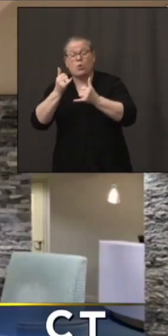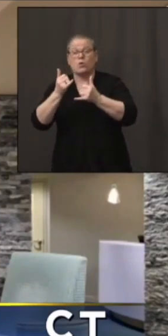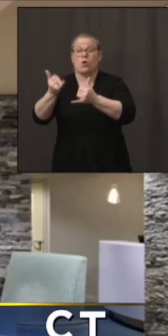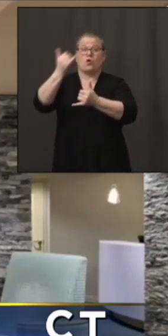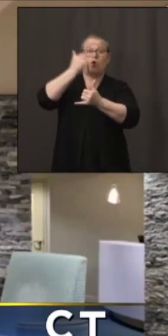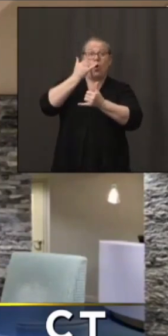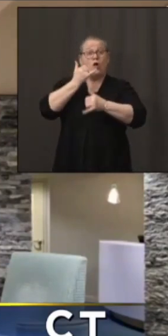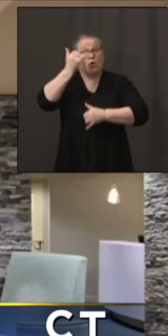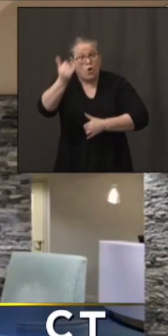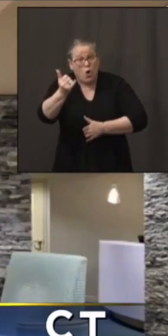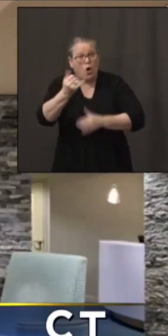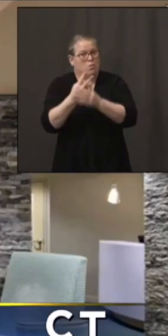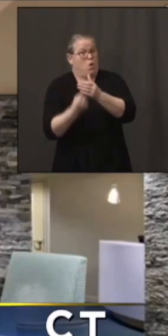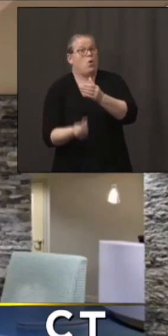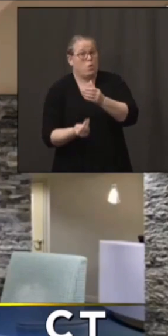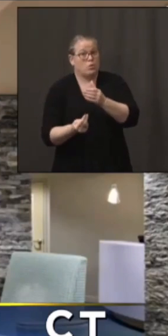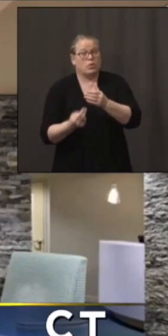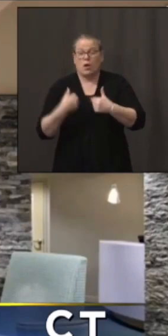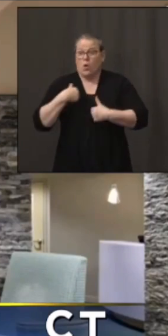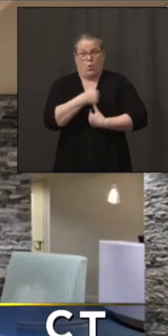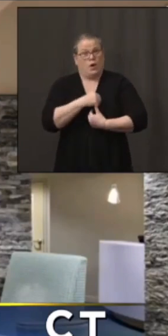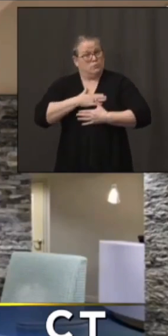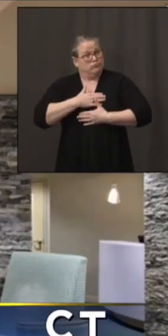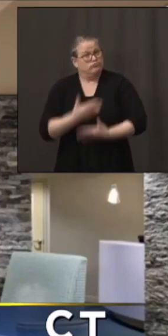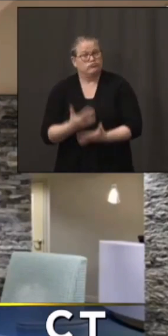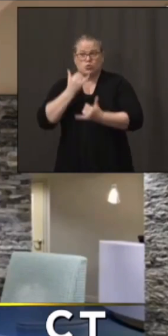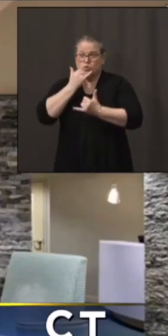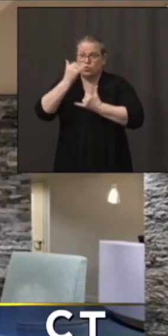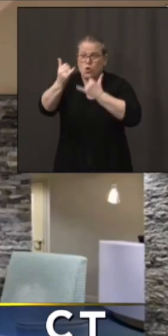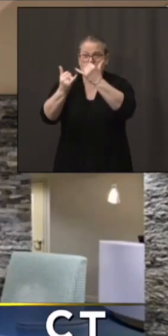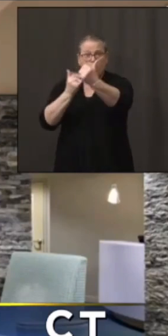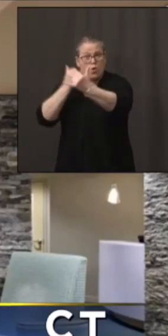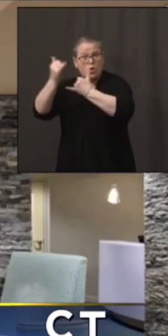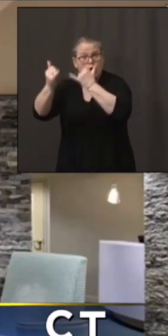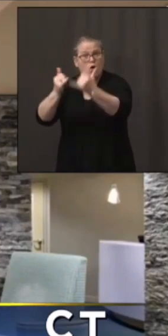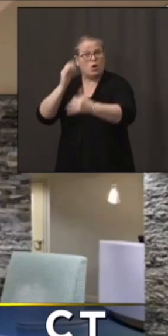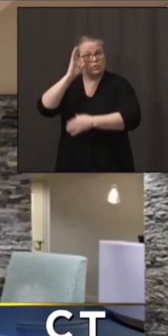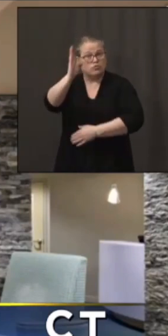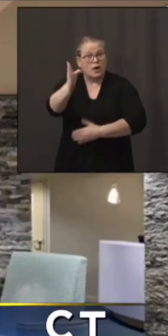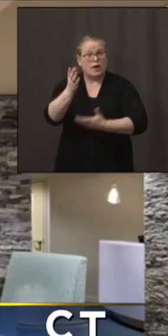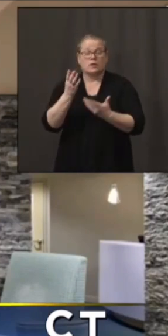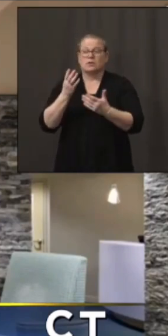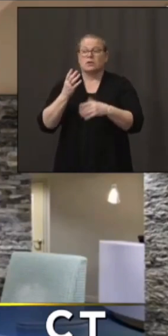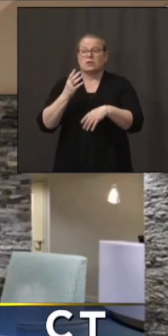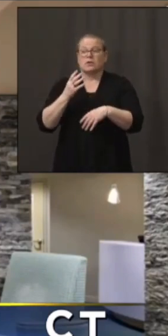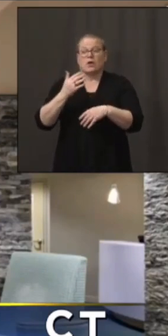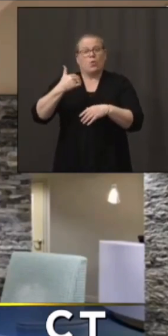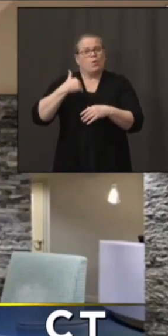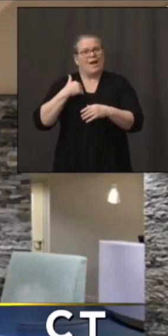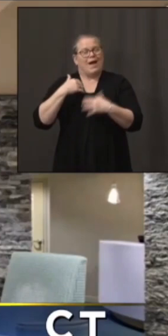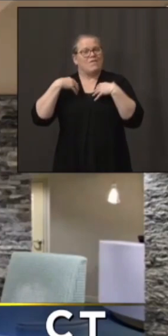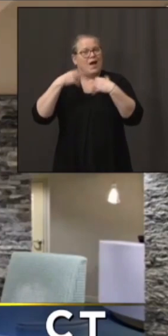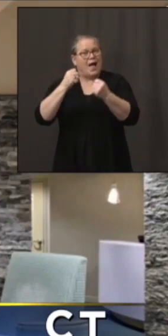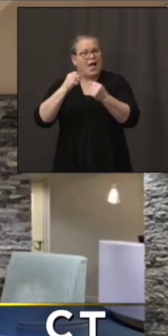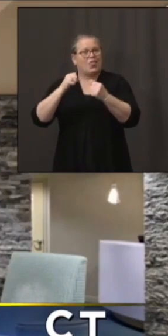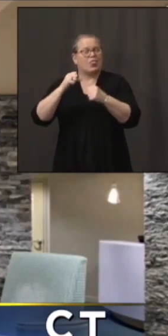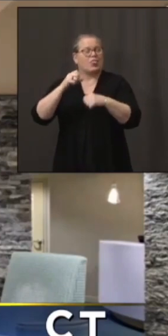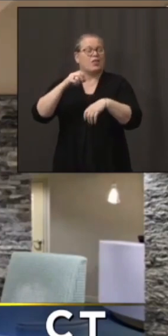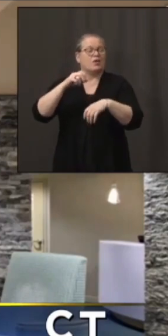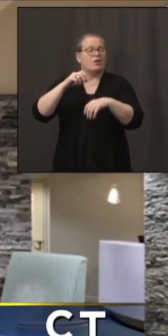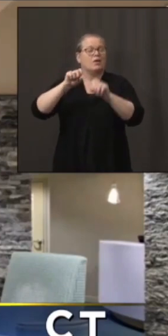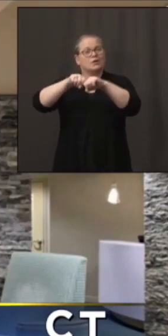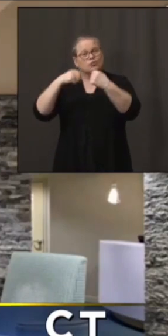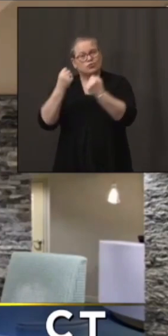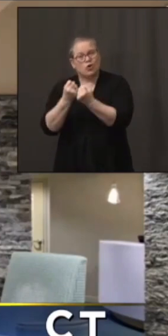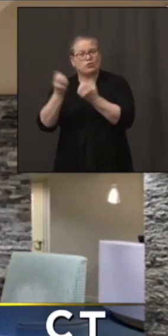people directly. Obviously, we're going to communicate through existing relationships, our health and social service agencies,